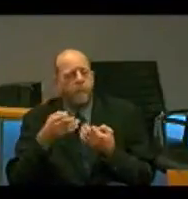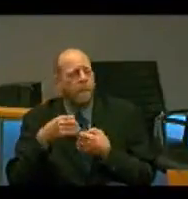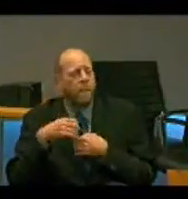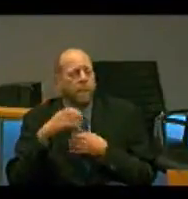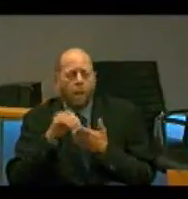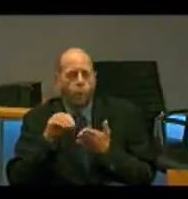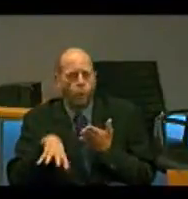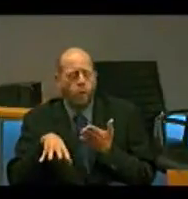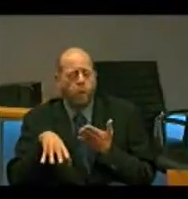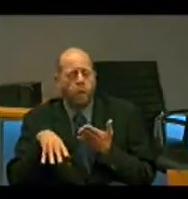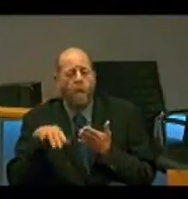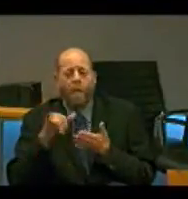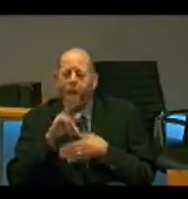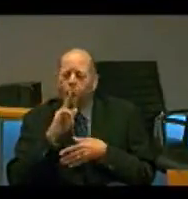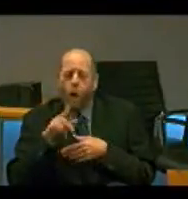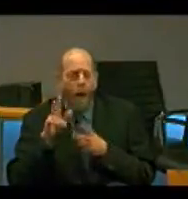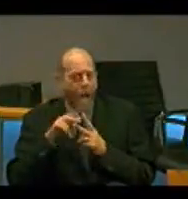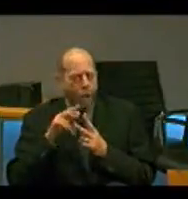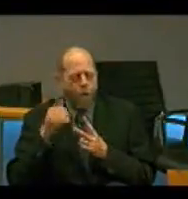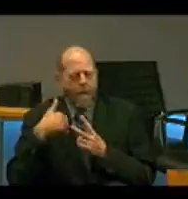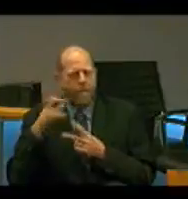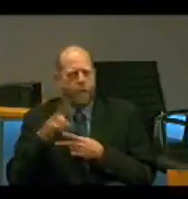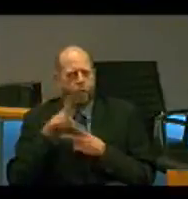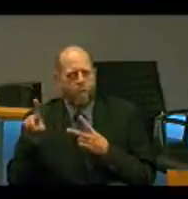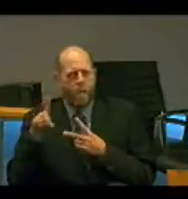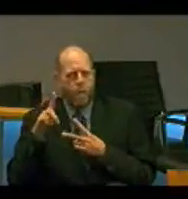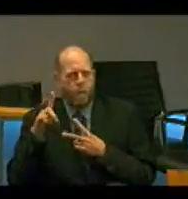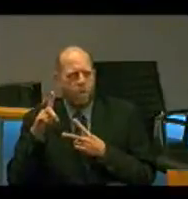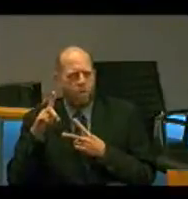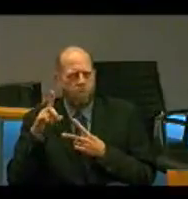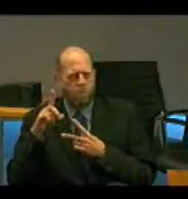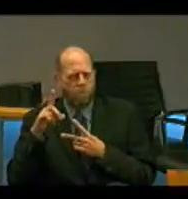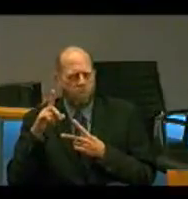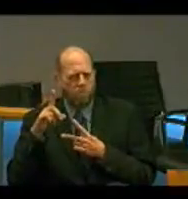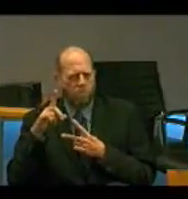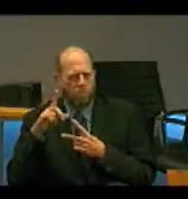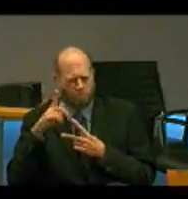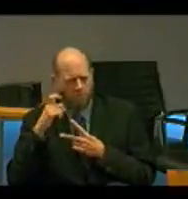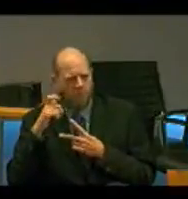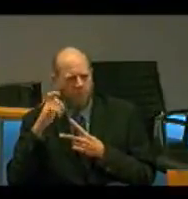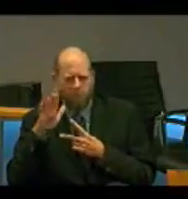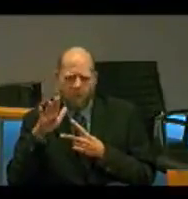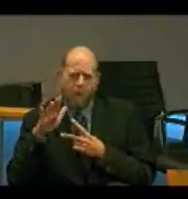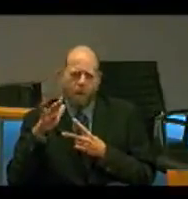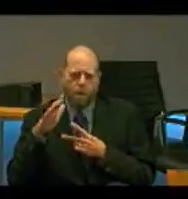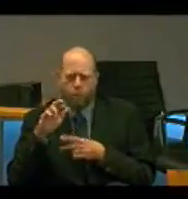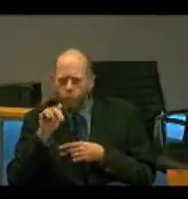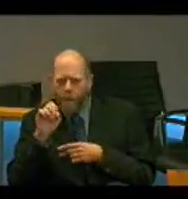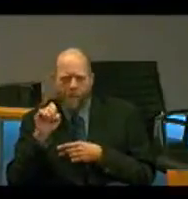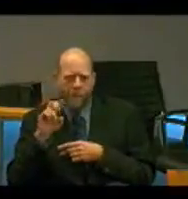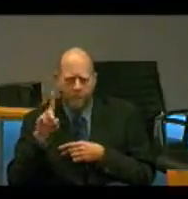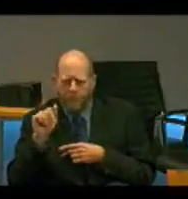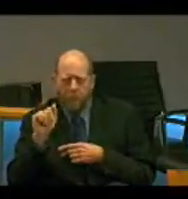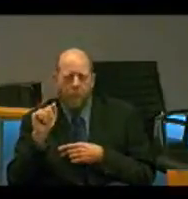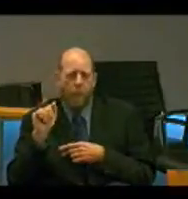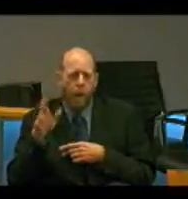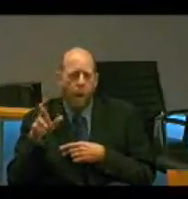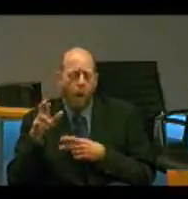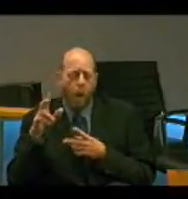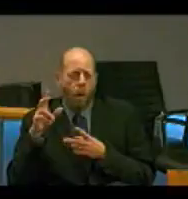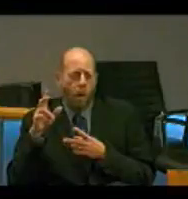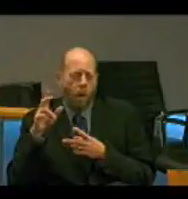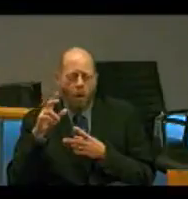of students that are either having discrimination targeted at them because of their race or disability or an intersection of those